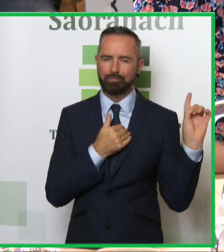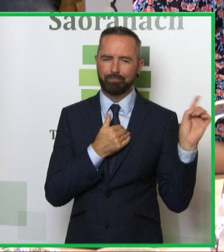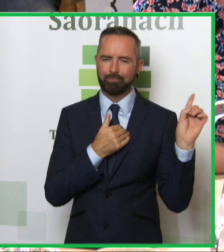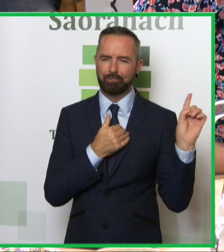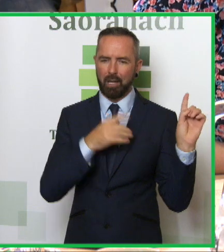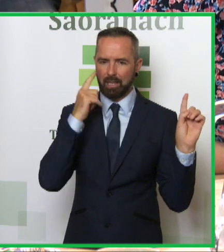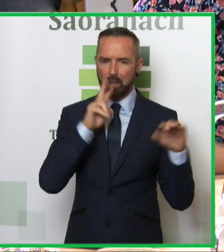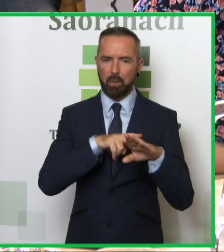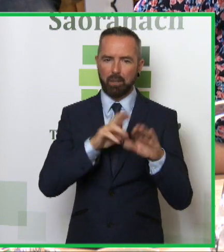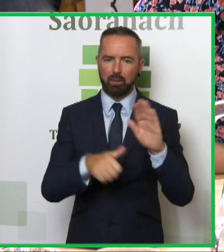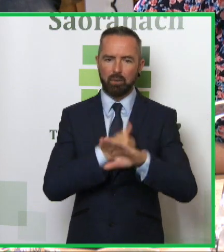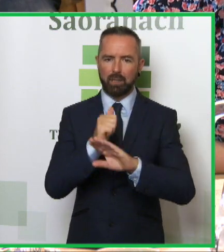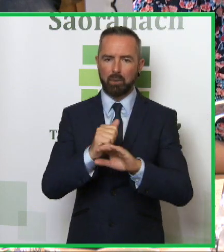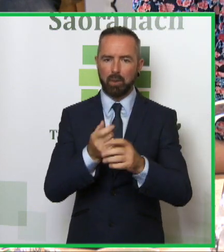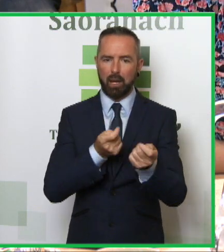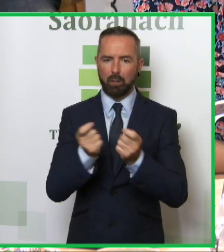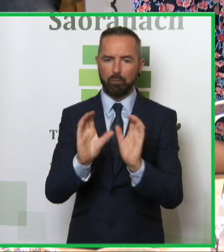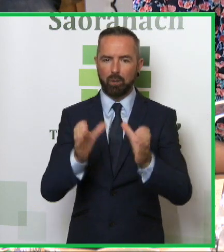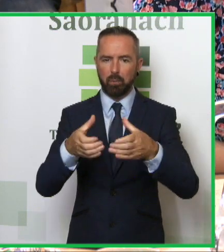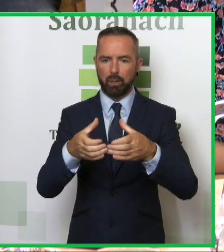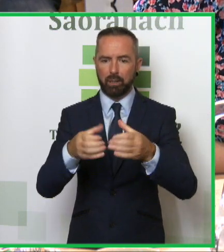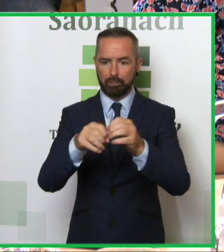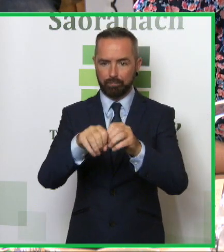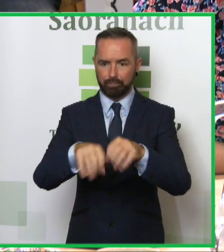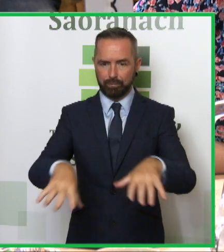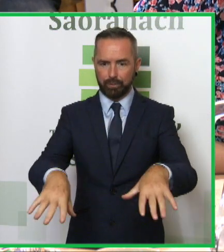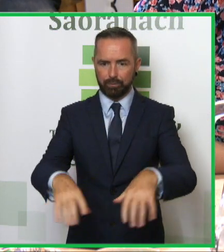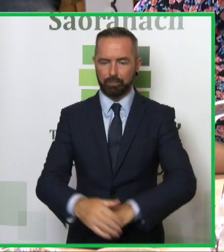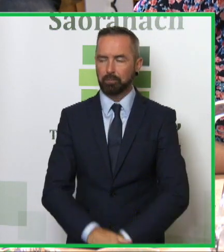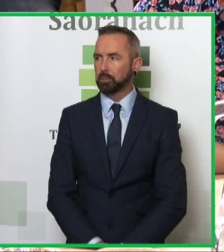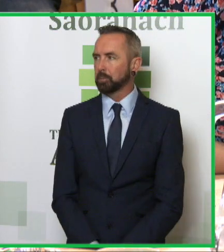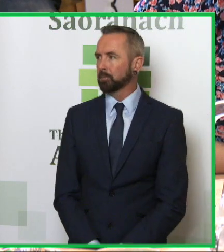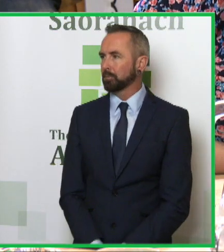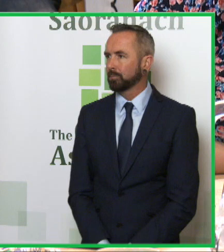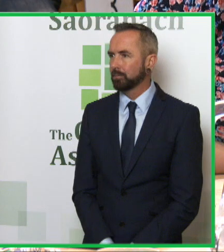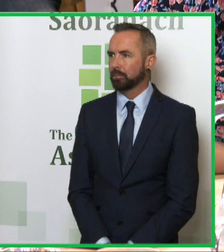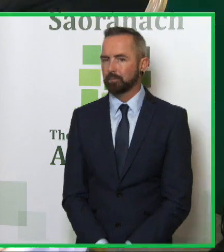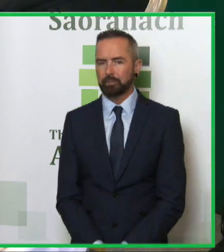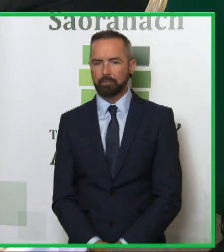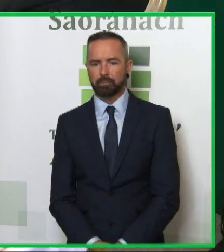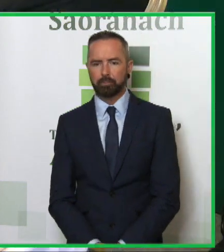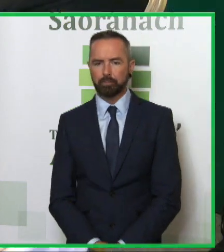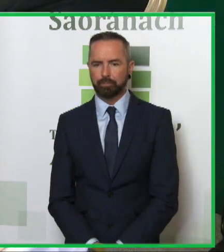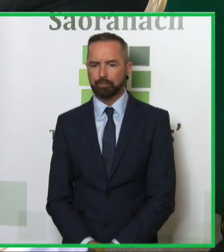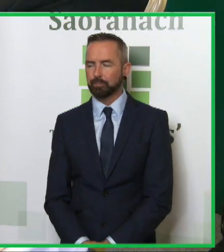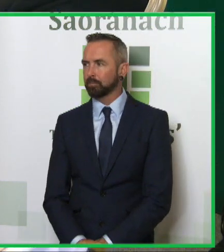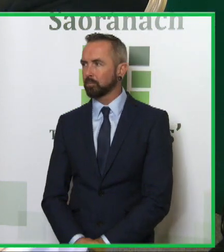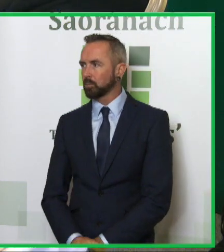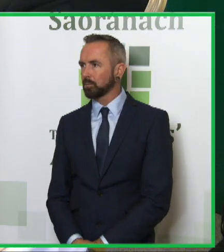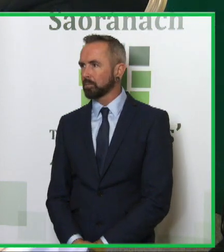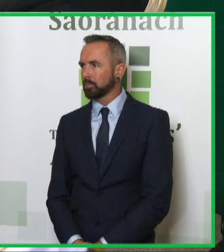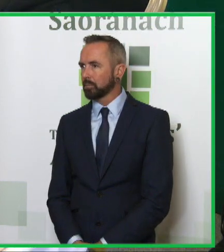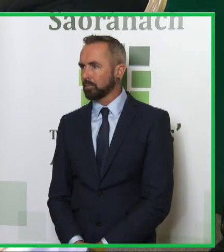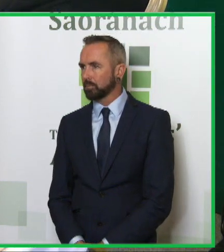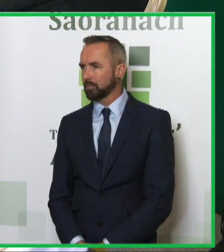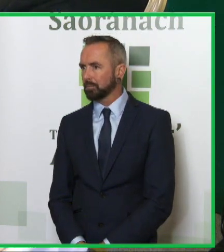would potentially work better. I just don't understand why that wasn't considered. Yeah, and again, it's the SAR or